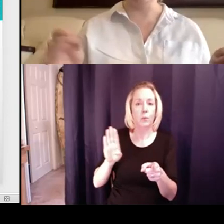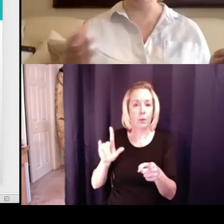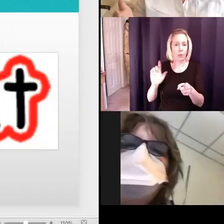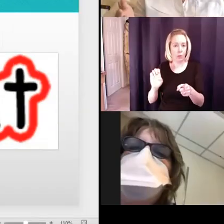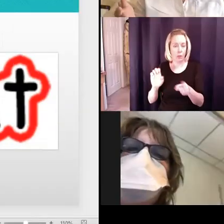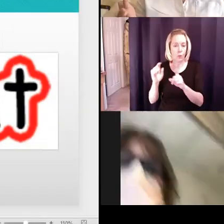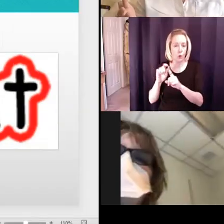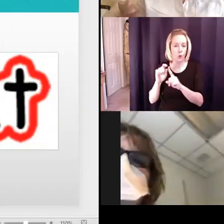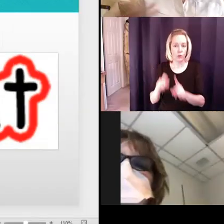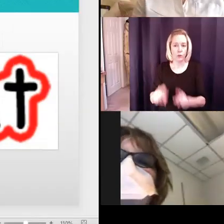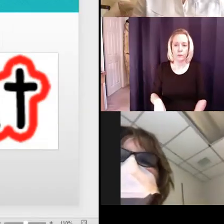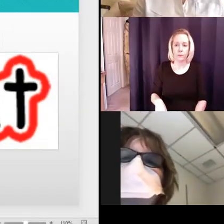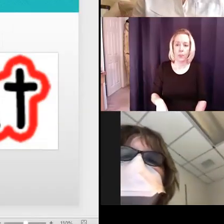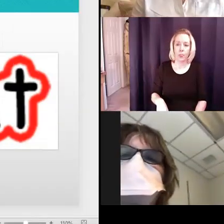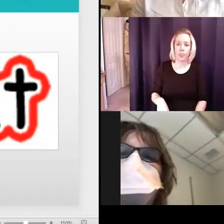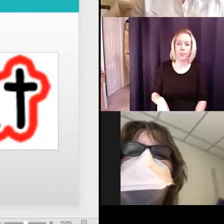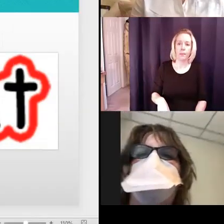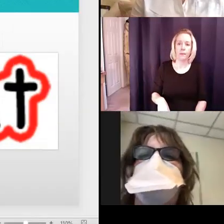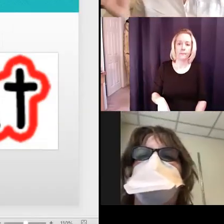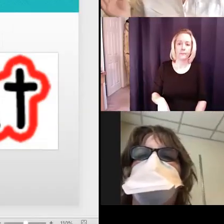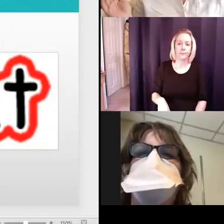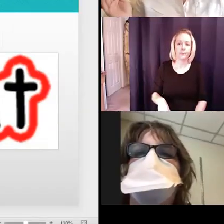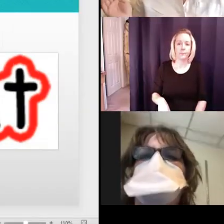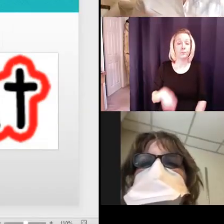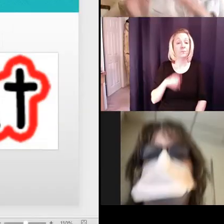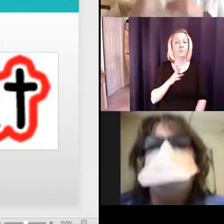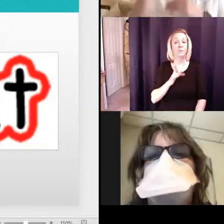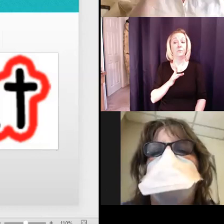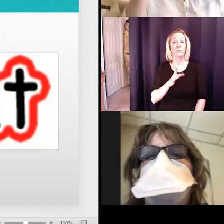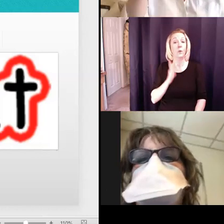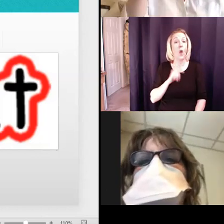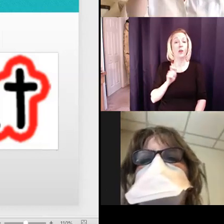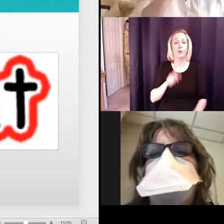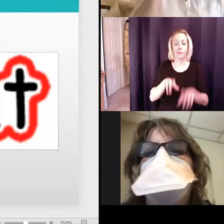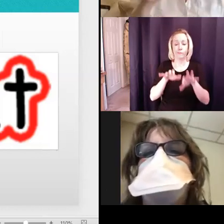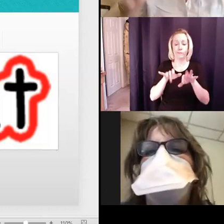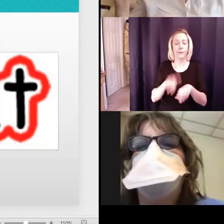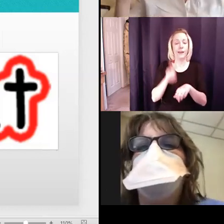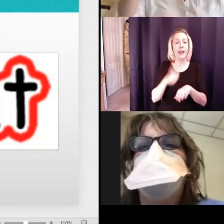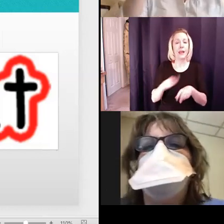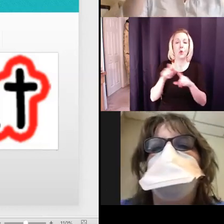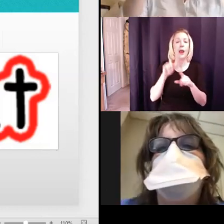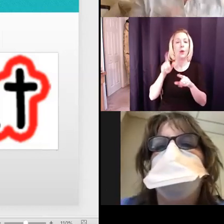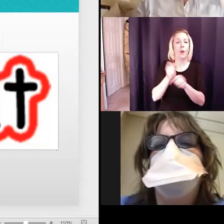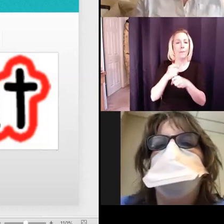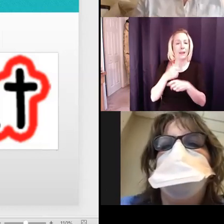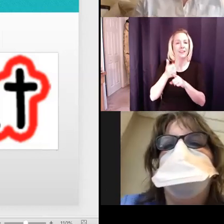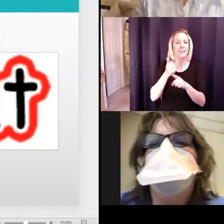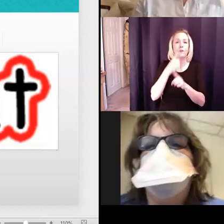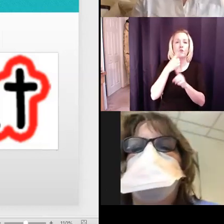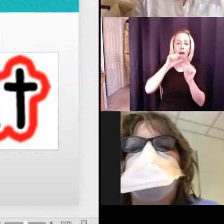on Google is her website. You can type in any word and it will do that red bubble outline